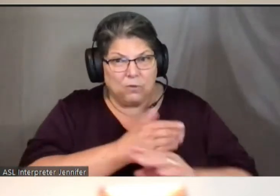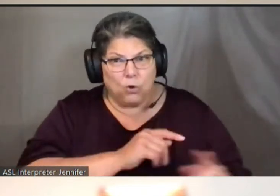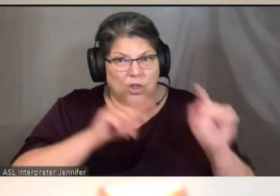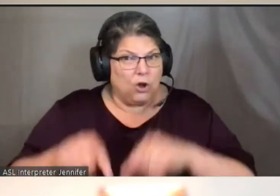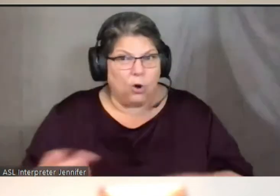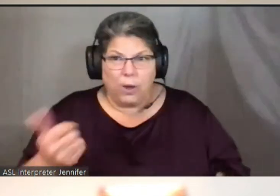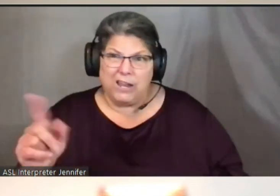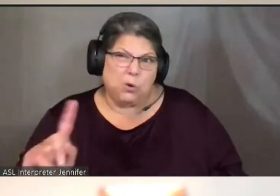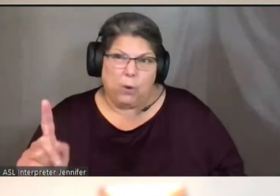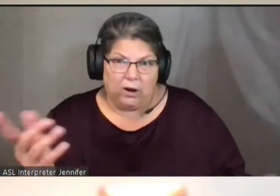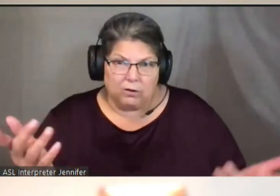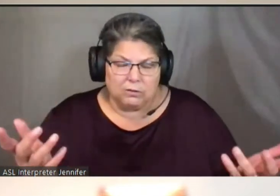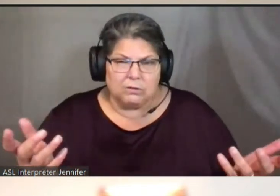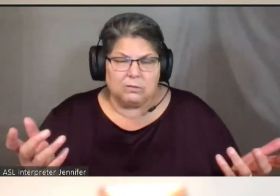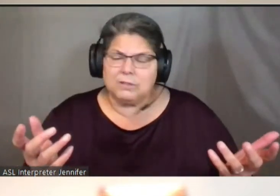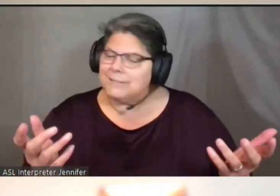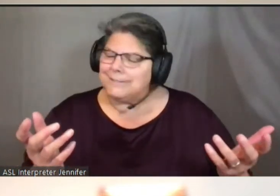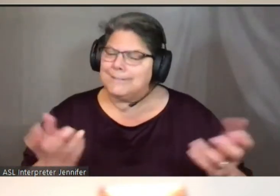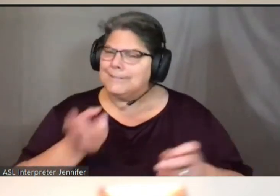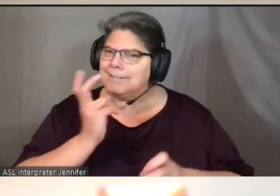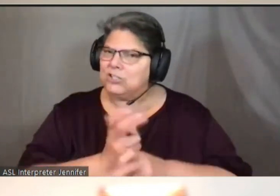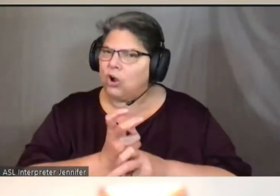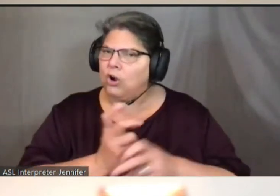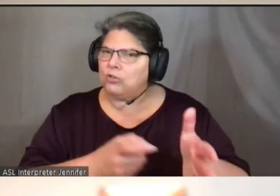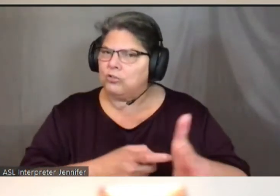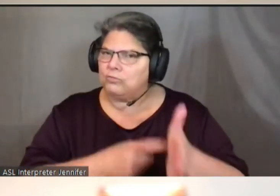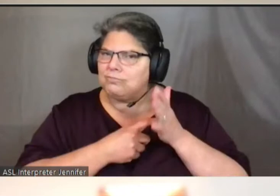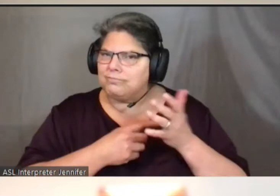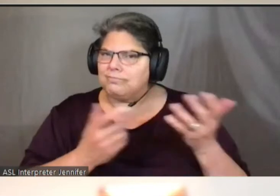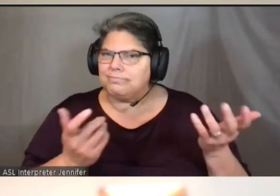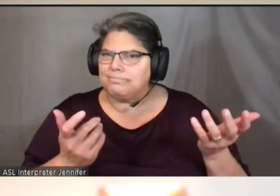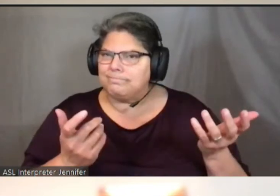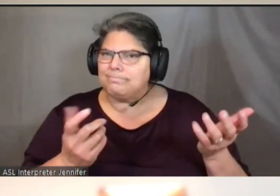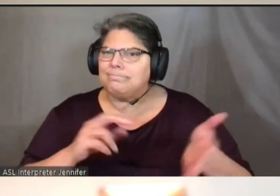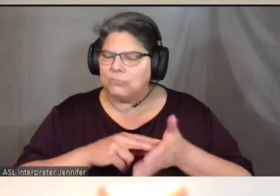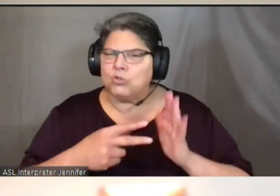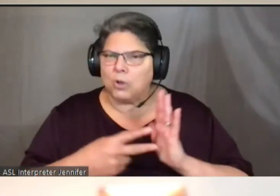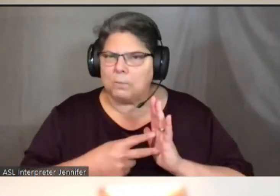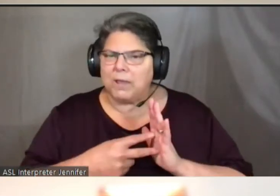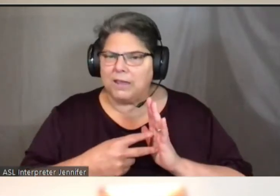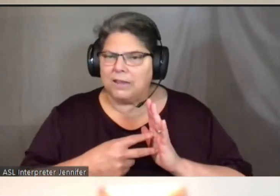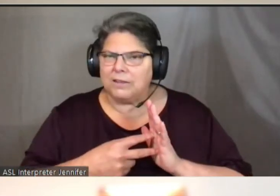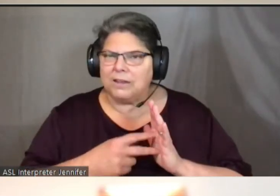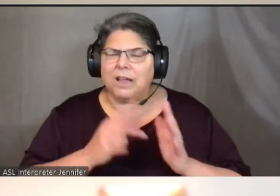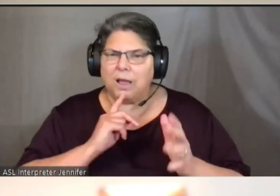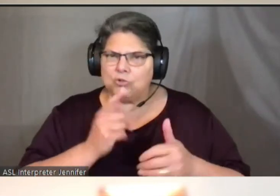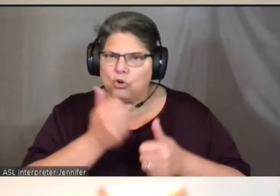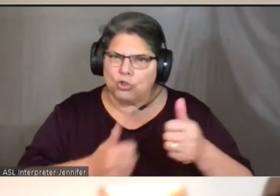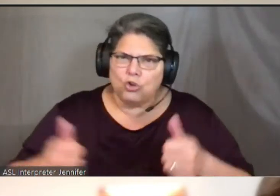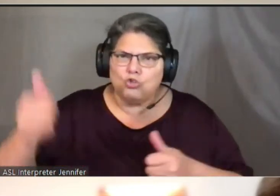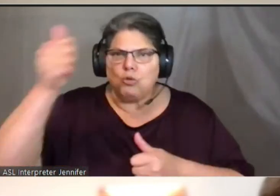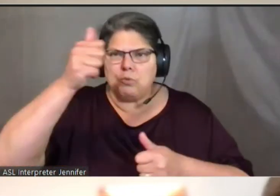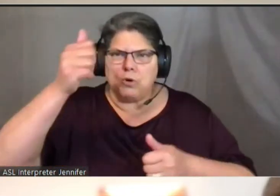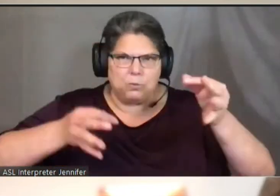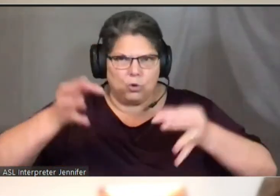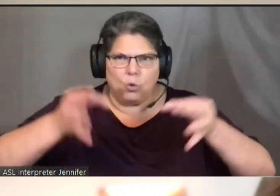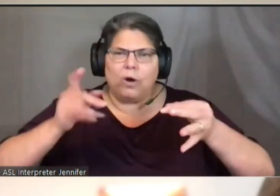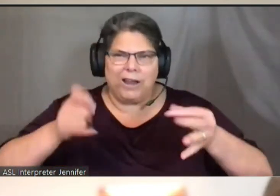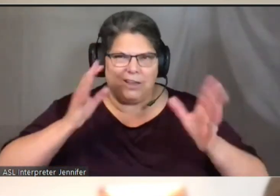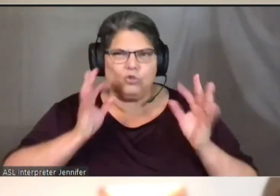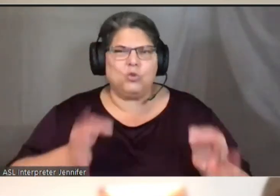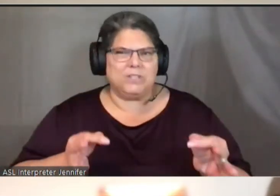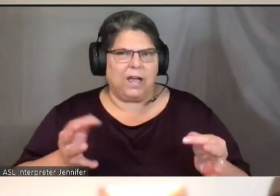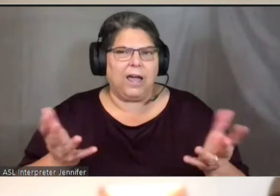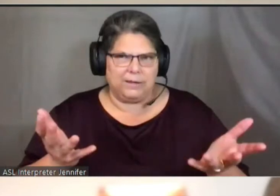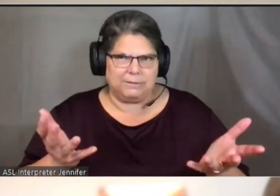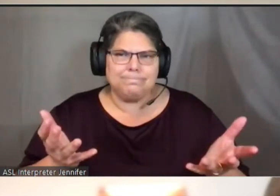is very difficult and would come under scrutiny, I'm sure, up to the Supreme Court. So they're talking about